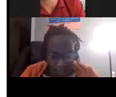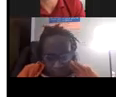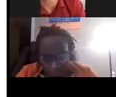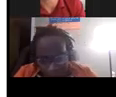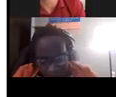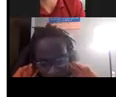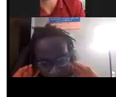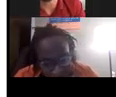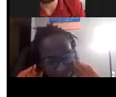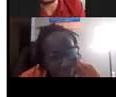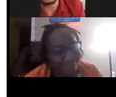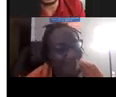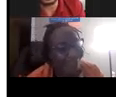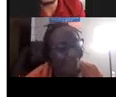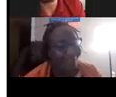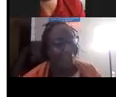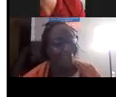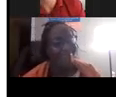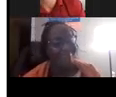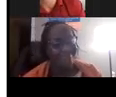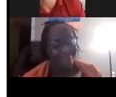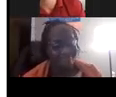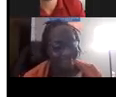and trembling, of course.